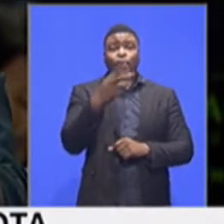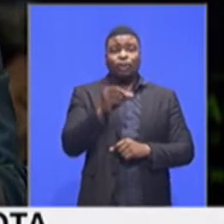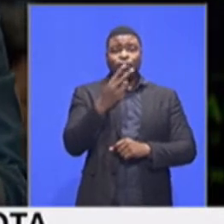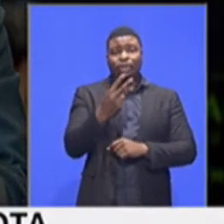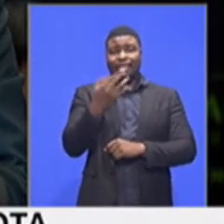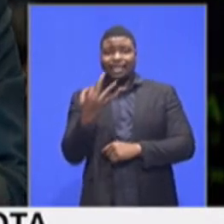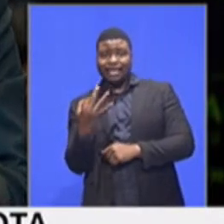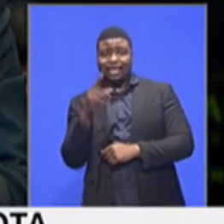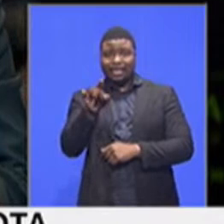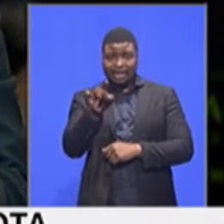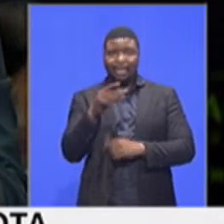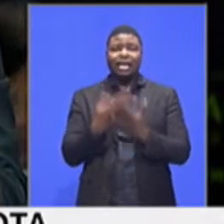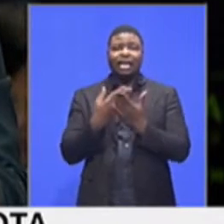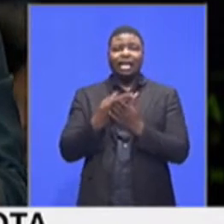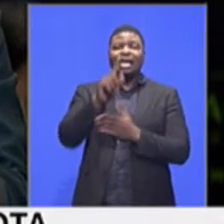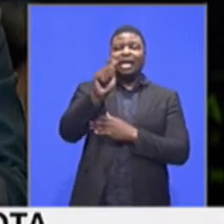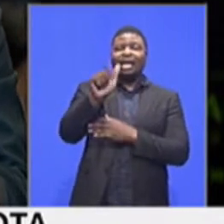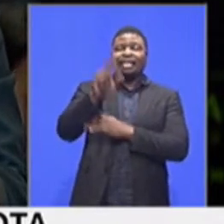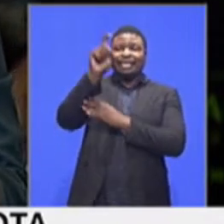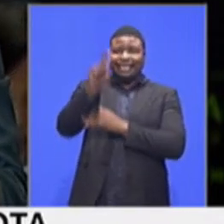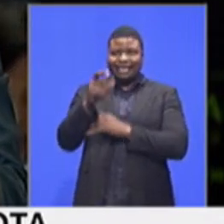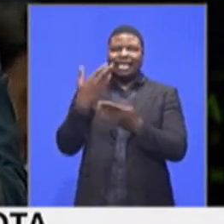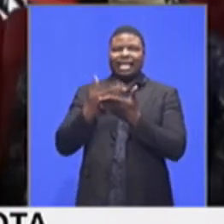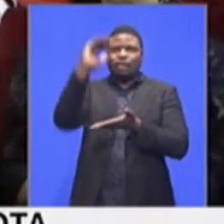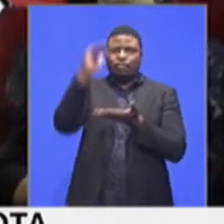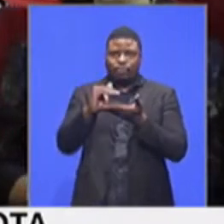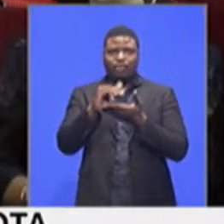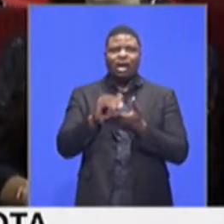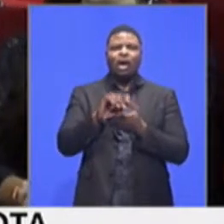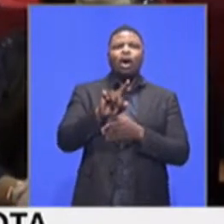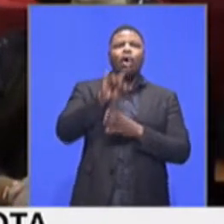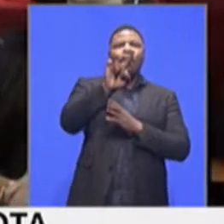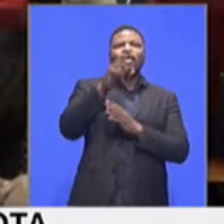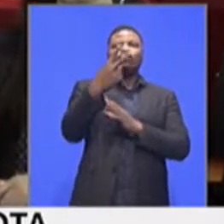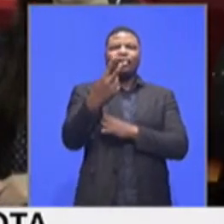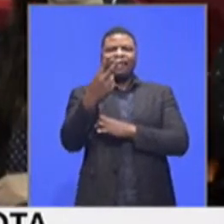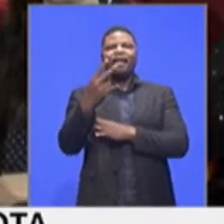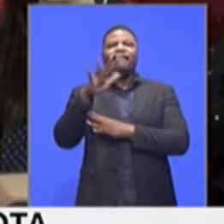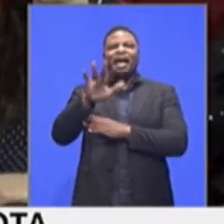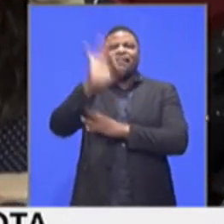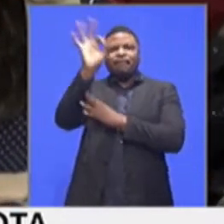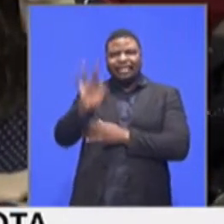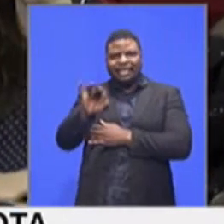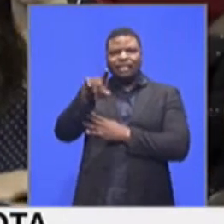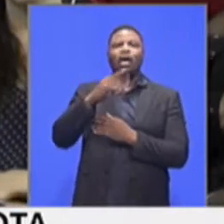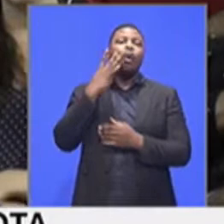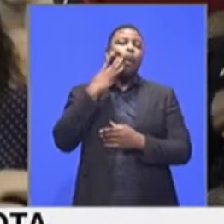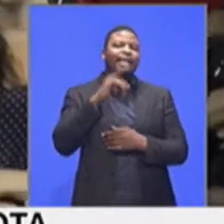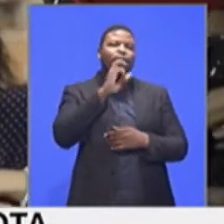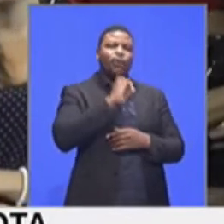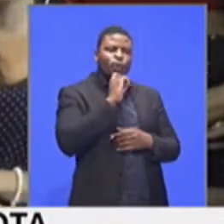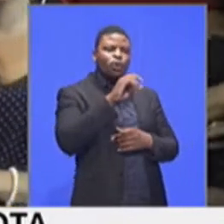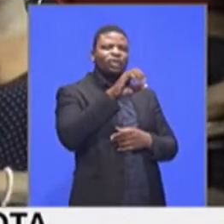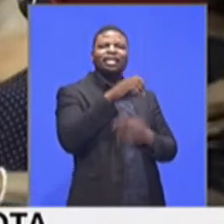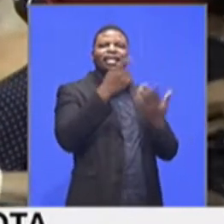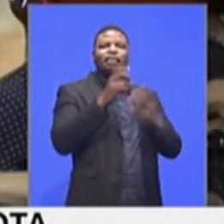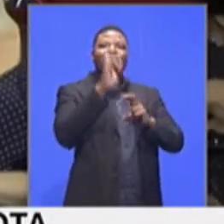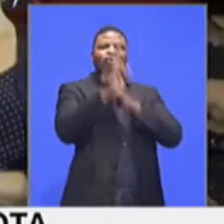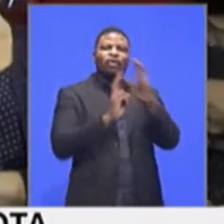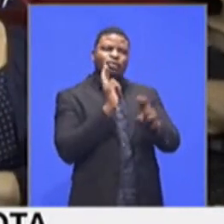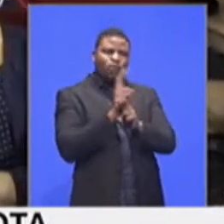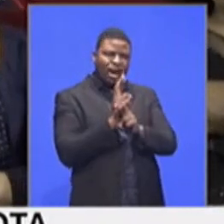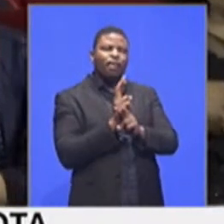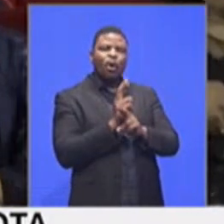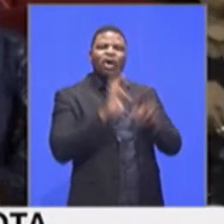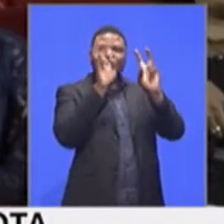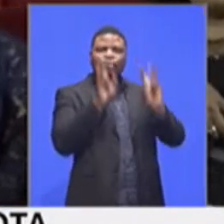reduce their taxable income by 125% of the cost of investment in renewables. There will be no thresholds on